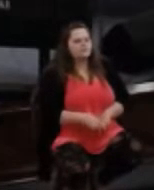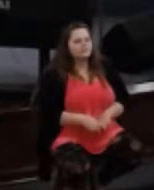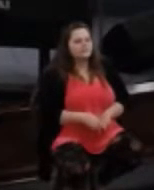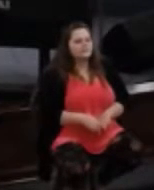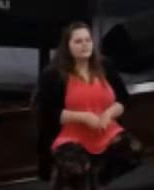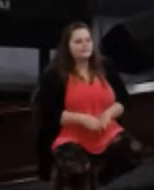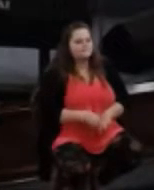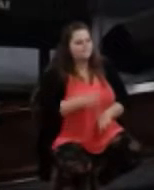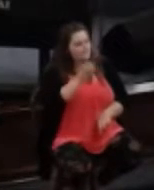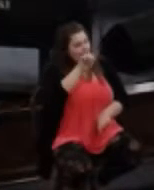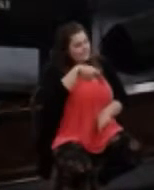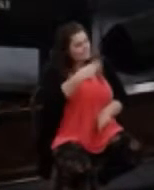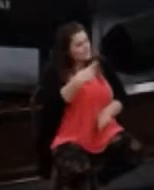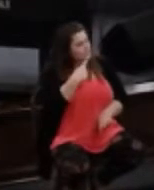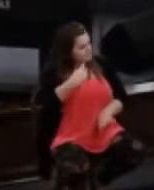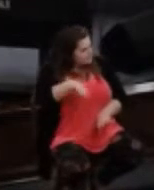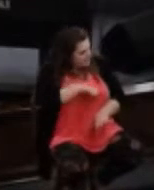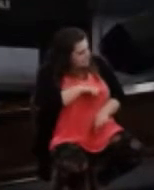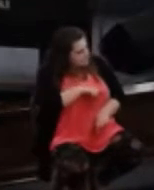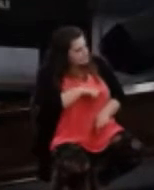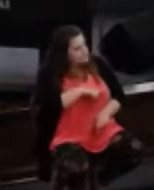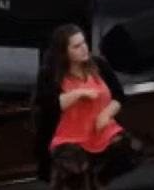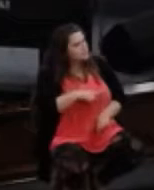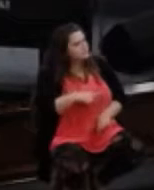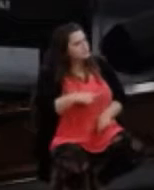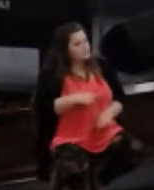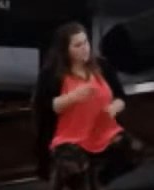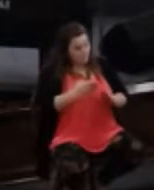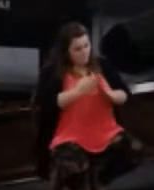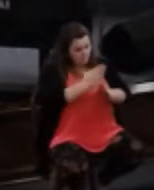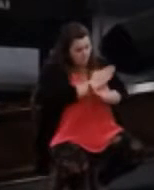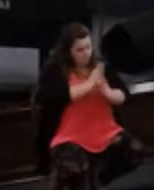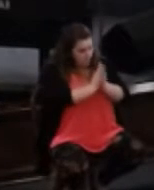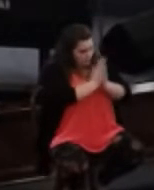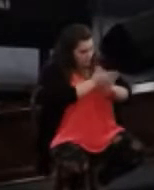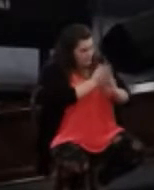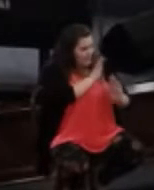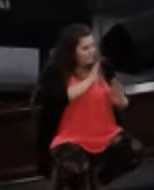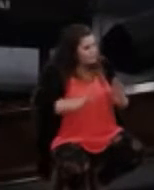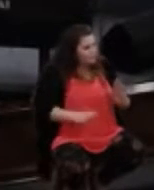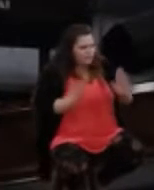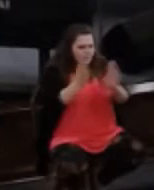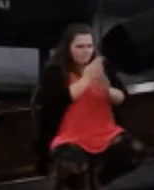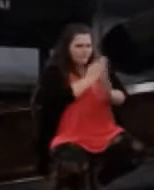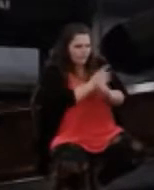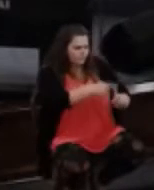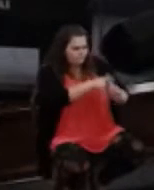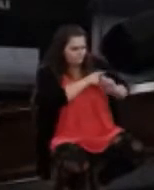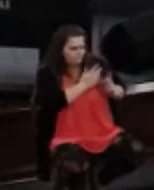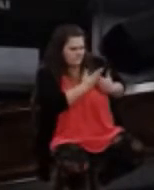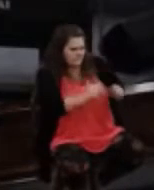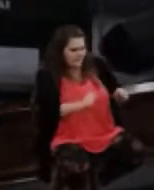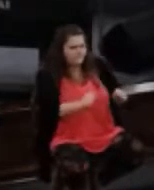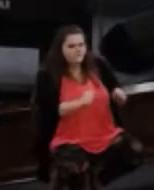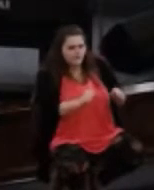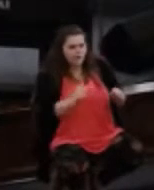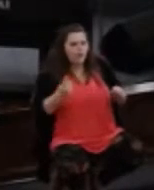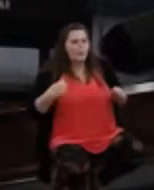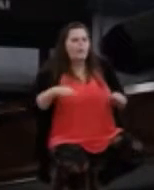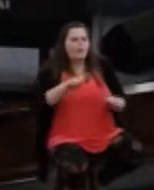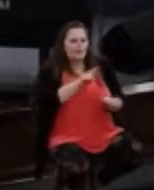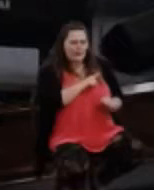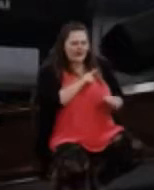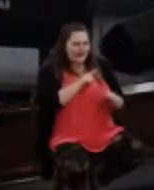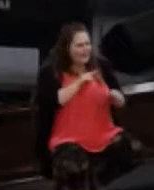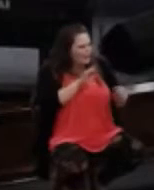Ephesians tells us that we, before we were Christians, before we accepted Jesus as our Savior, we were